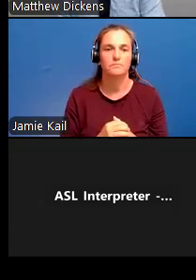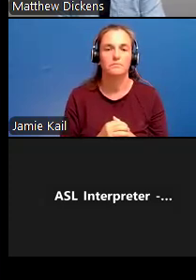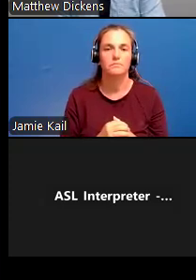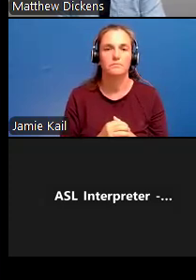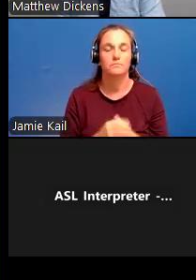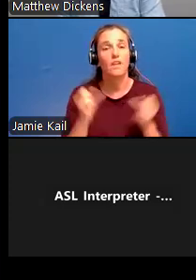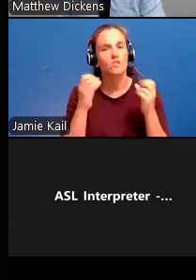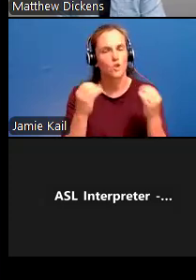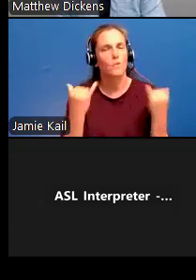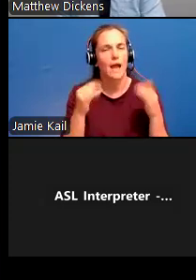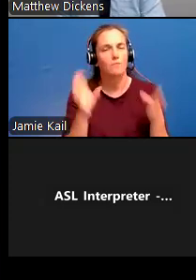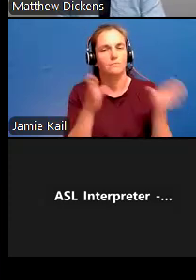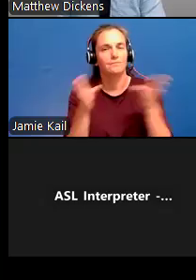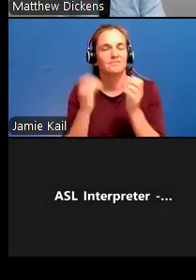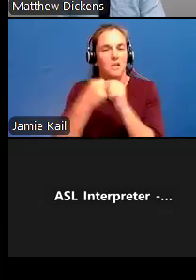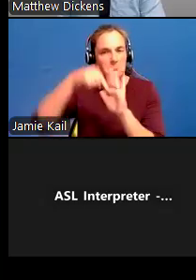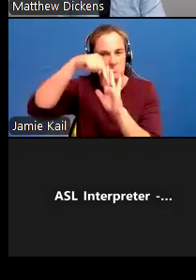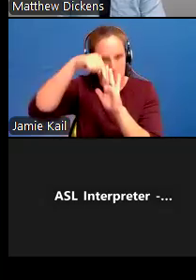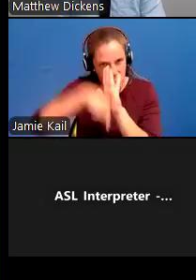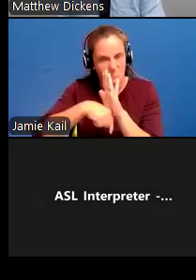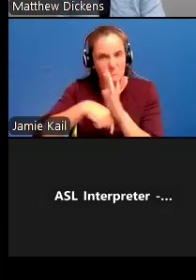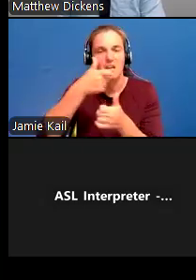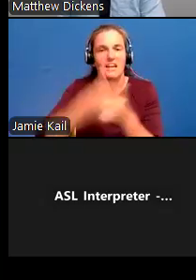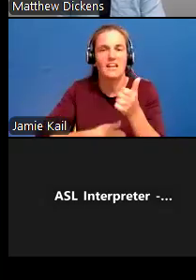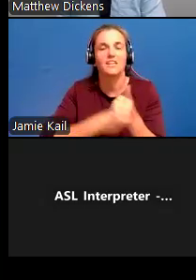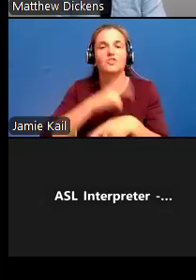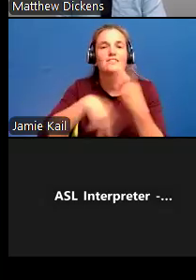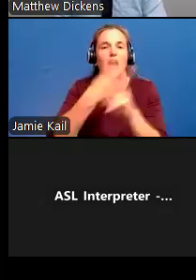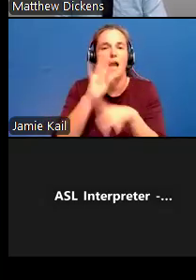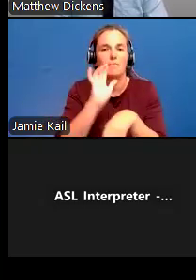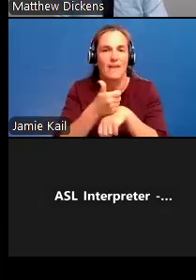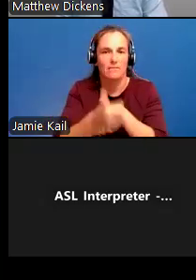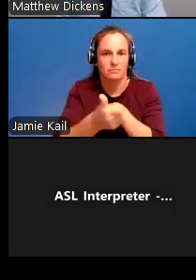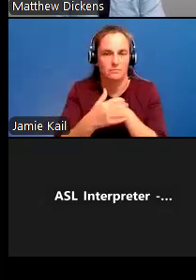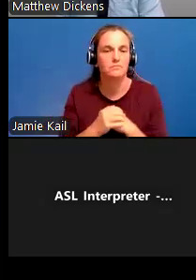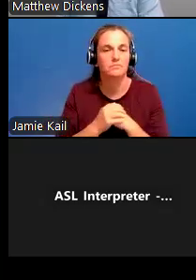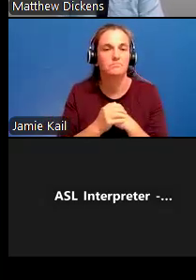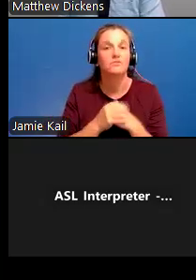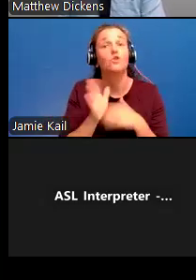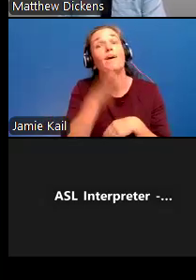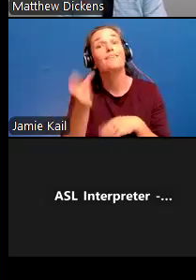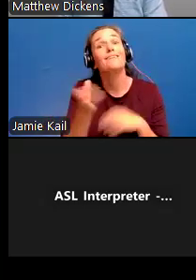So now we're going to go a little more in depth onto each type of allegation. So if we could go to the next slide, please.